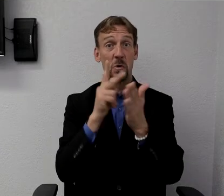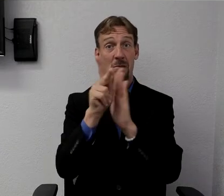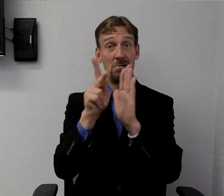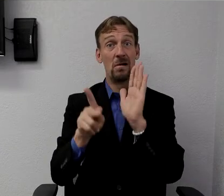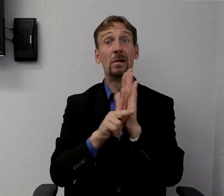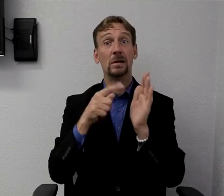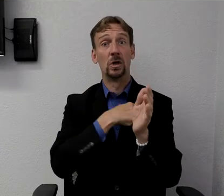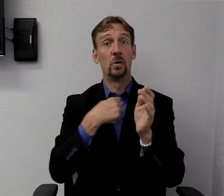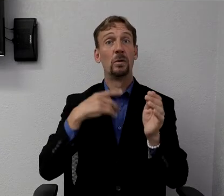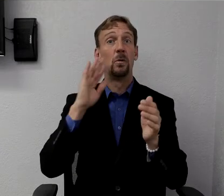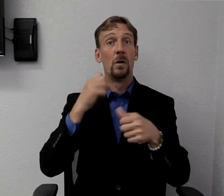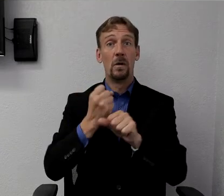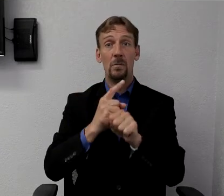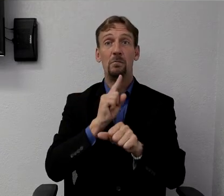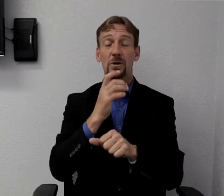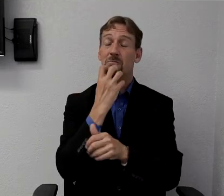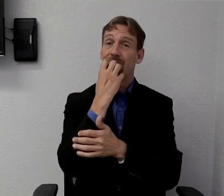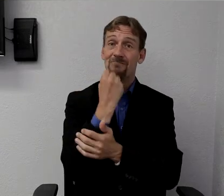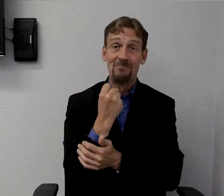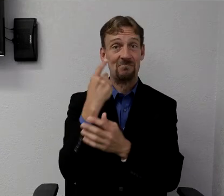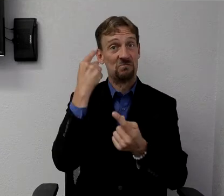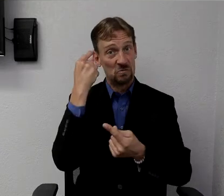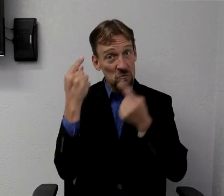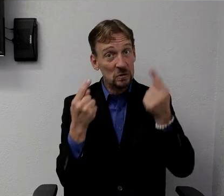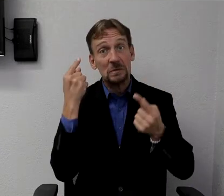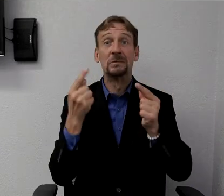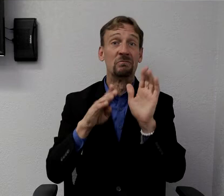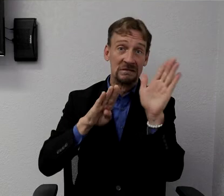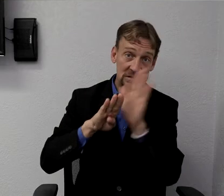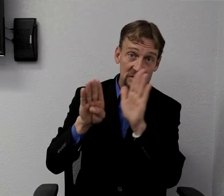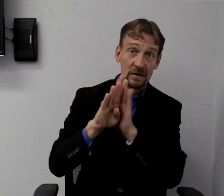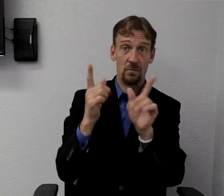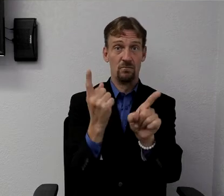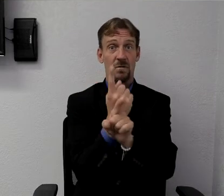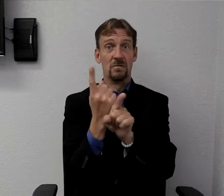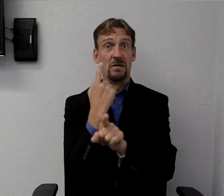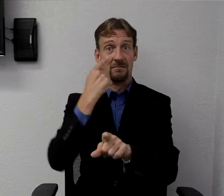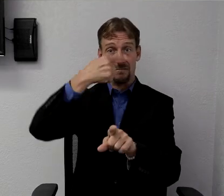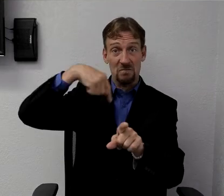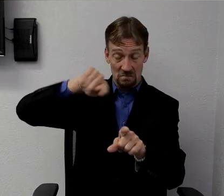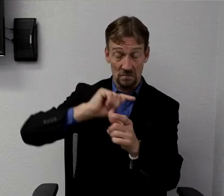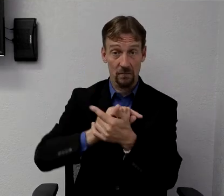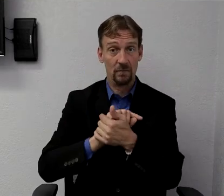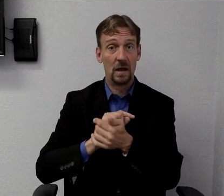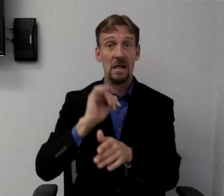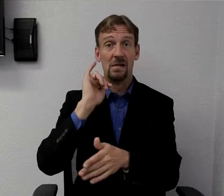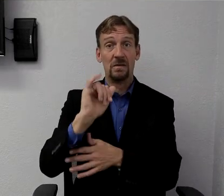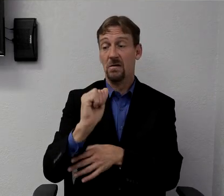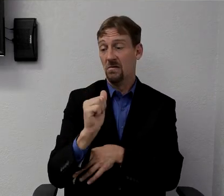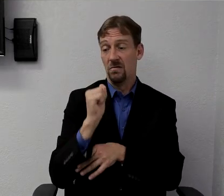compassionately thought out and developed, and it will not take into account, the